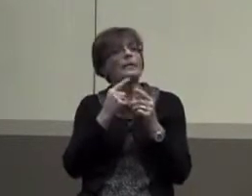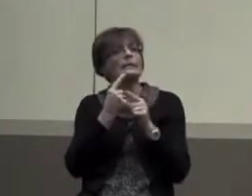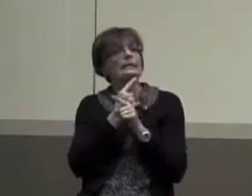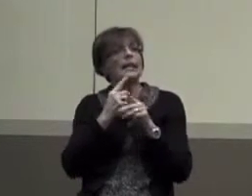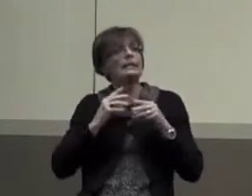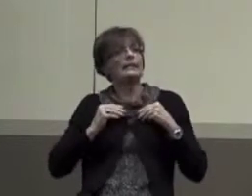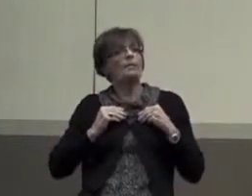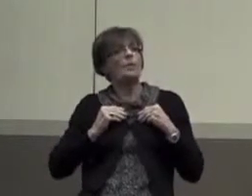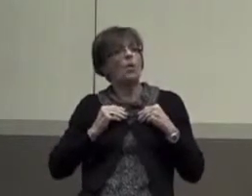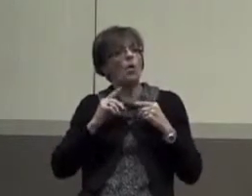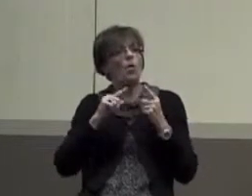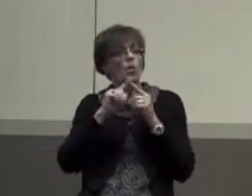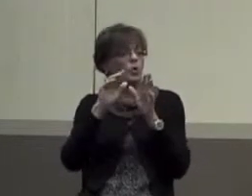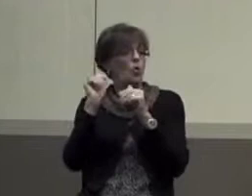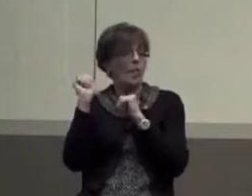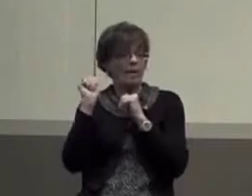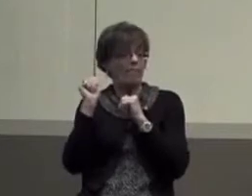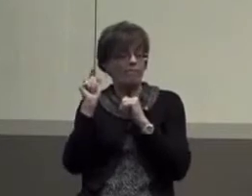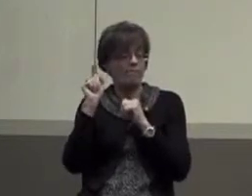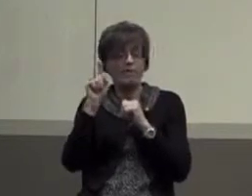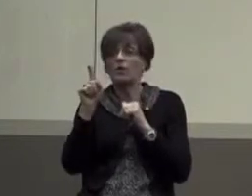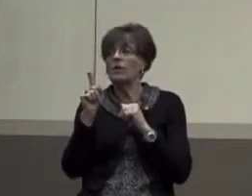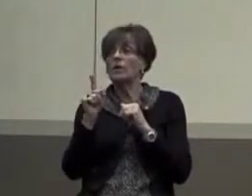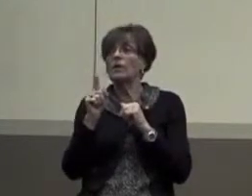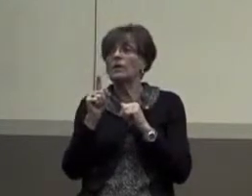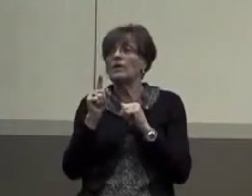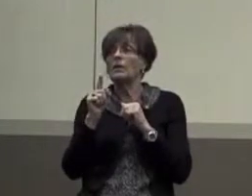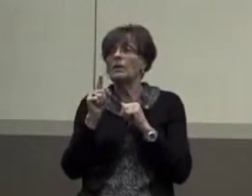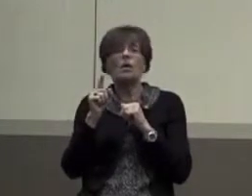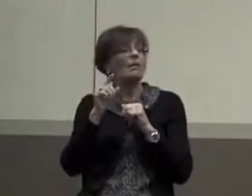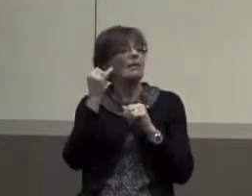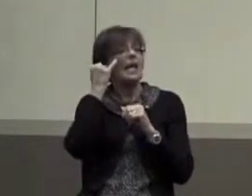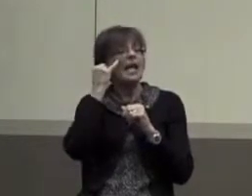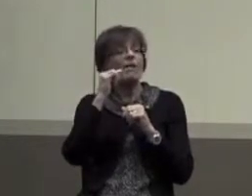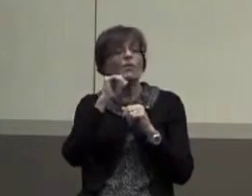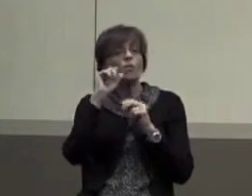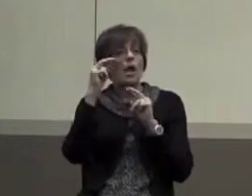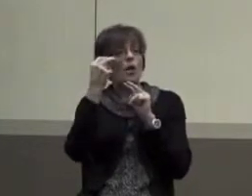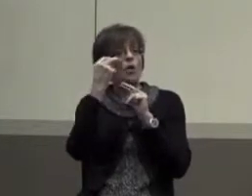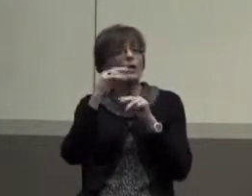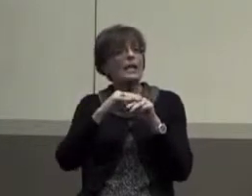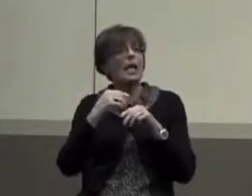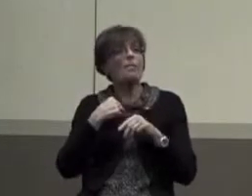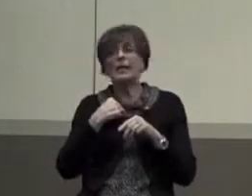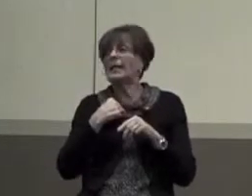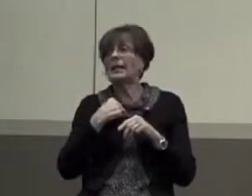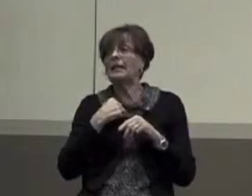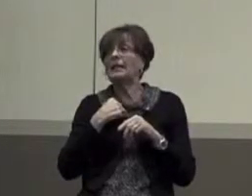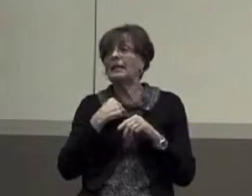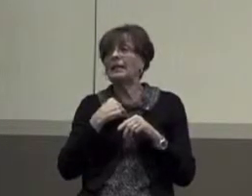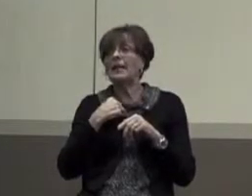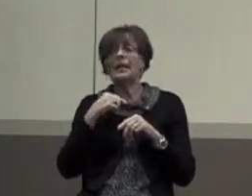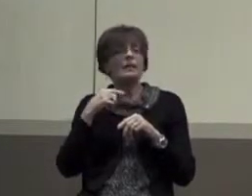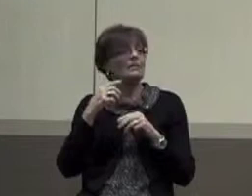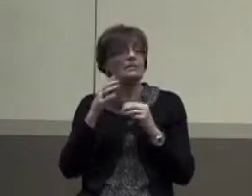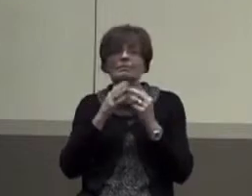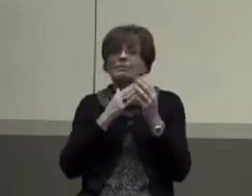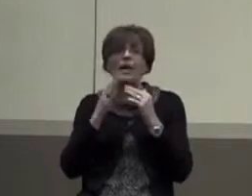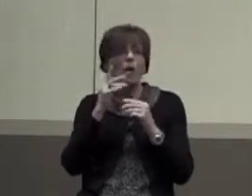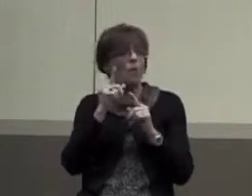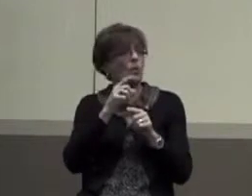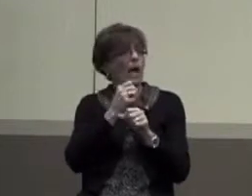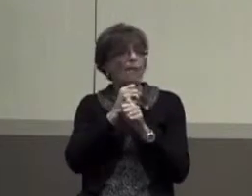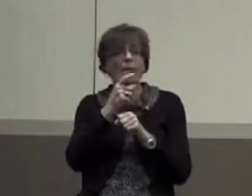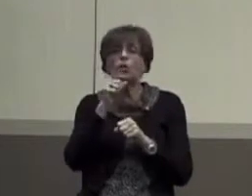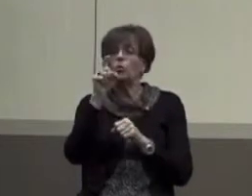or just not making eye contact with me means you're not going to have to go. I will come in and get you, so you need to just, get